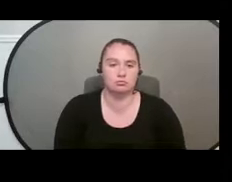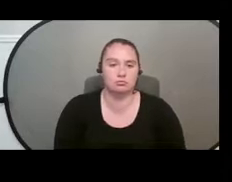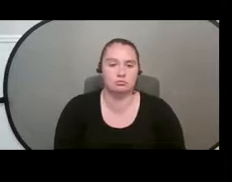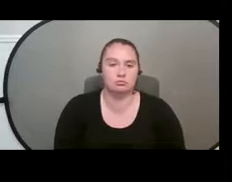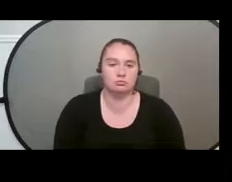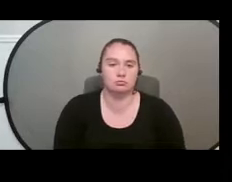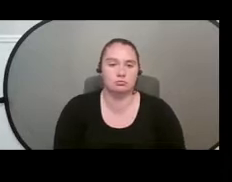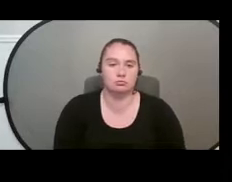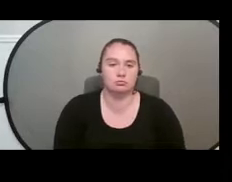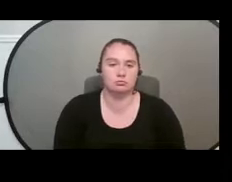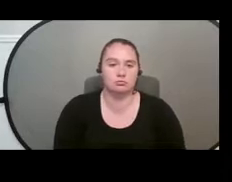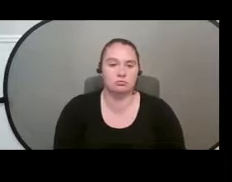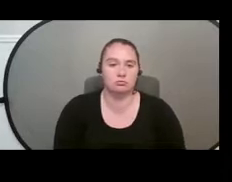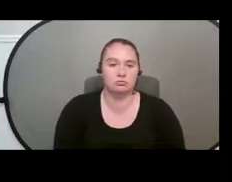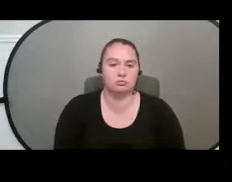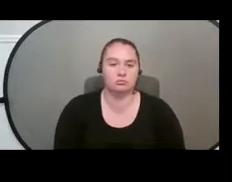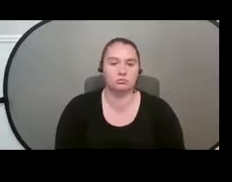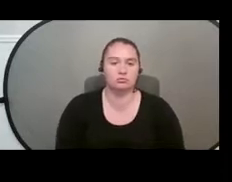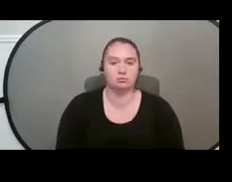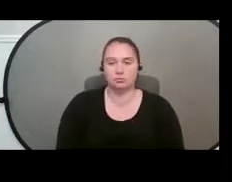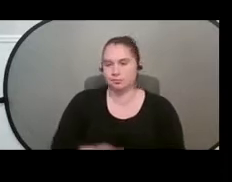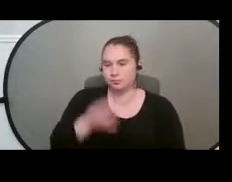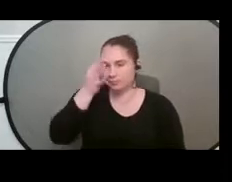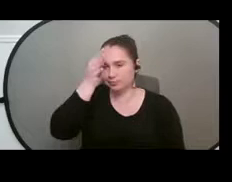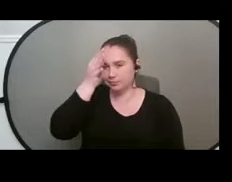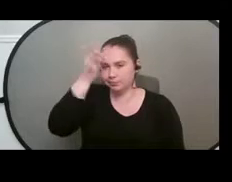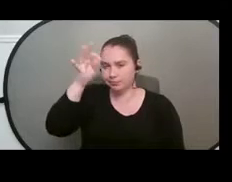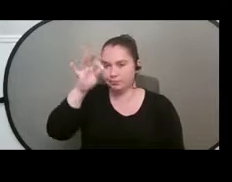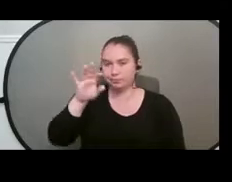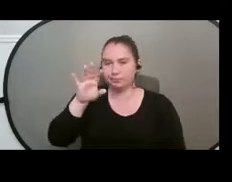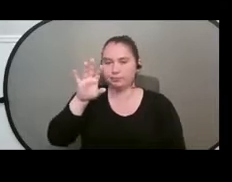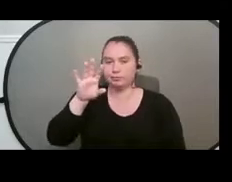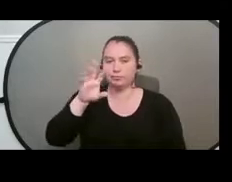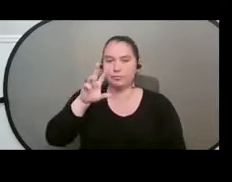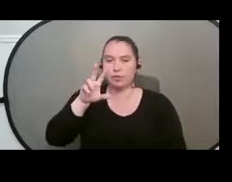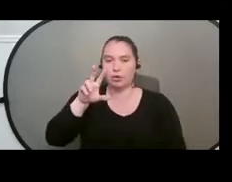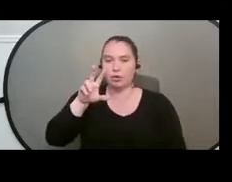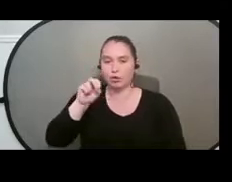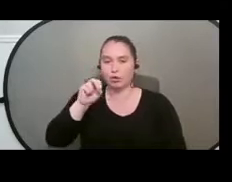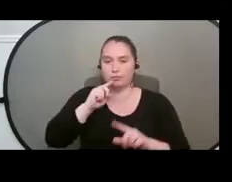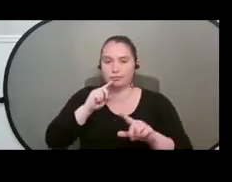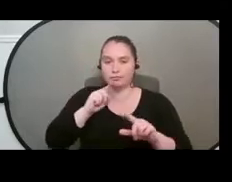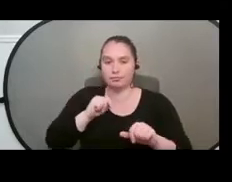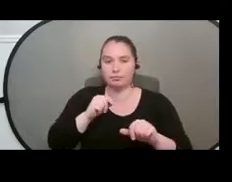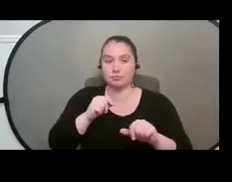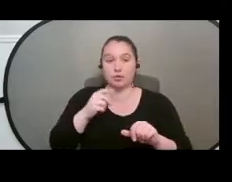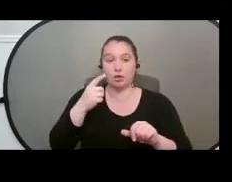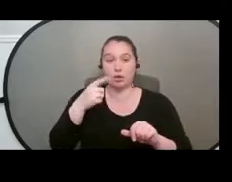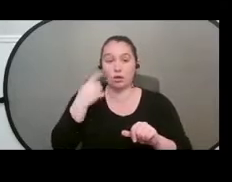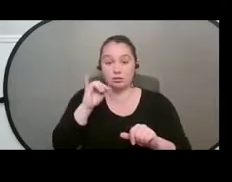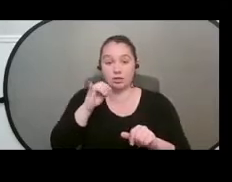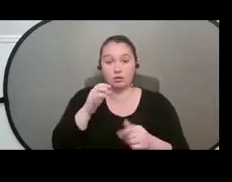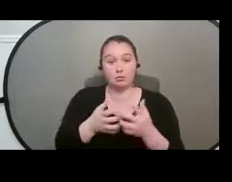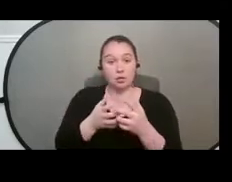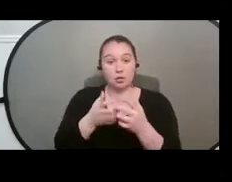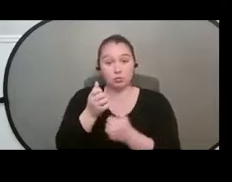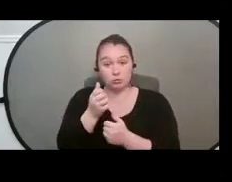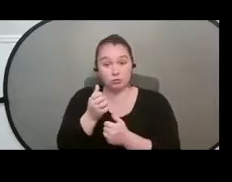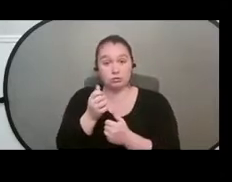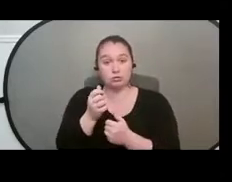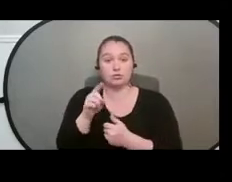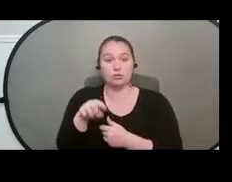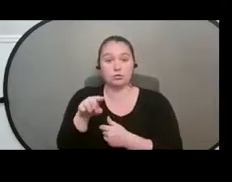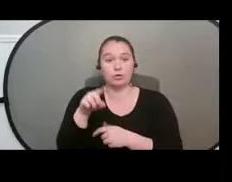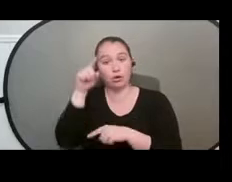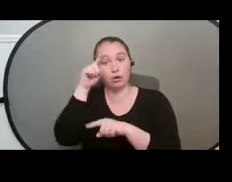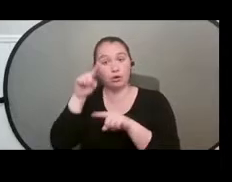Almost here to 30 responses, and looks like many of y'all strongly agree, with a few in the middle or slightly